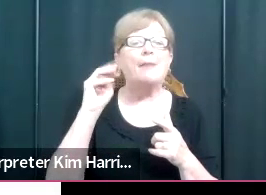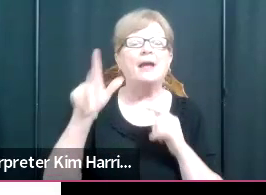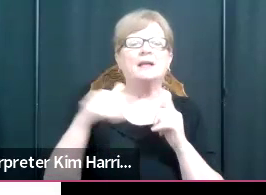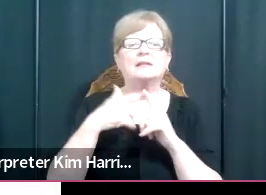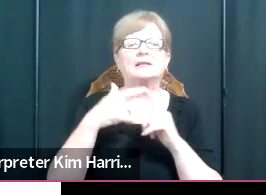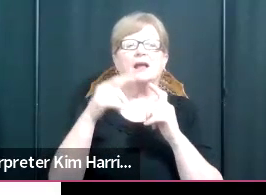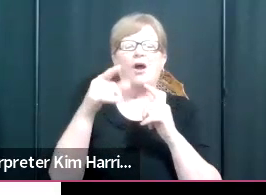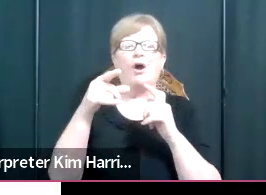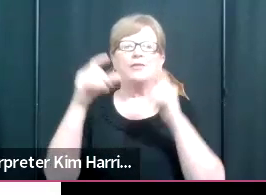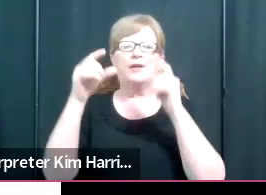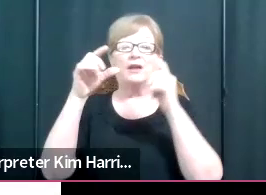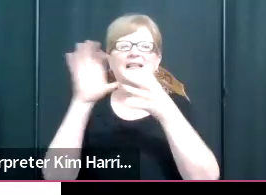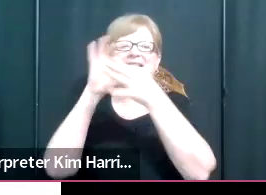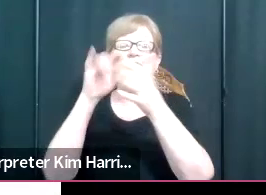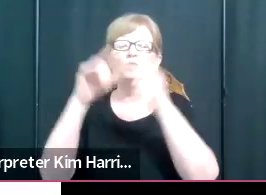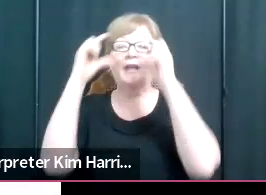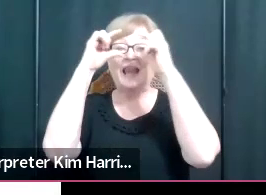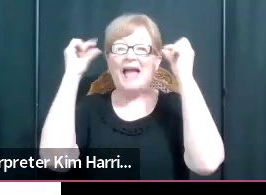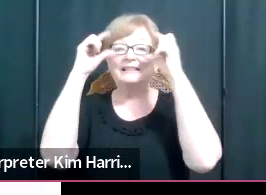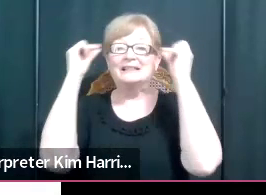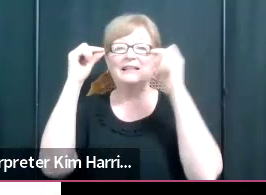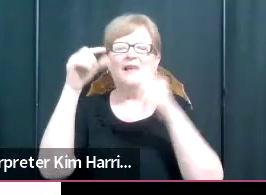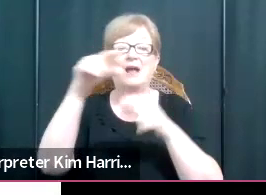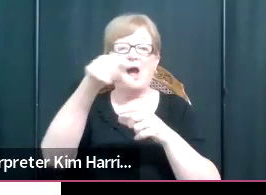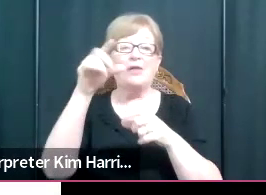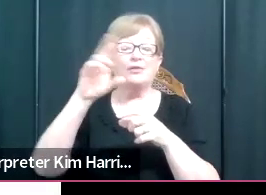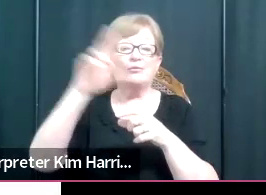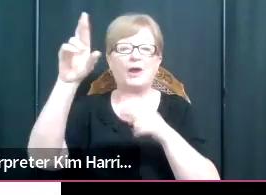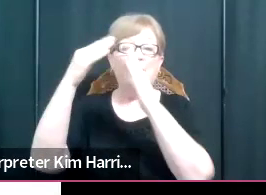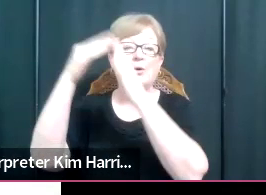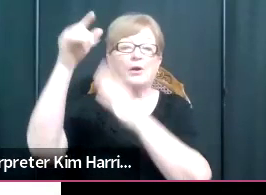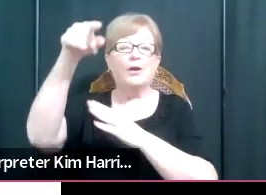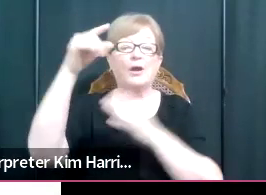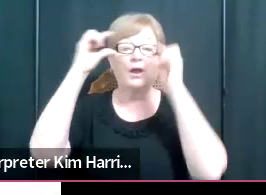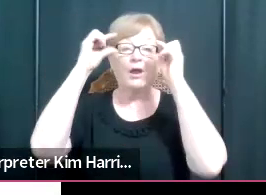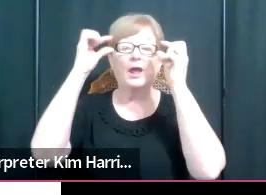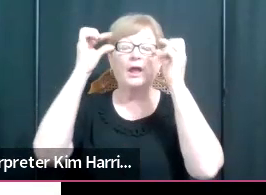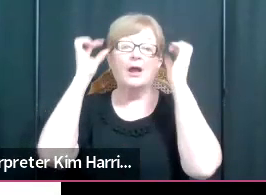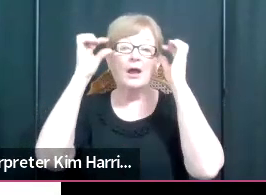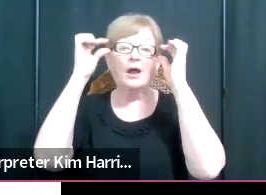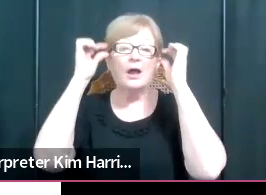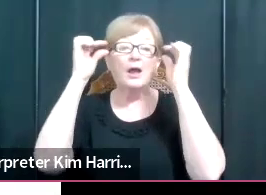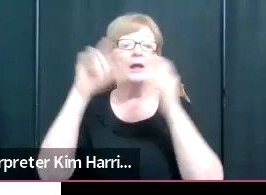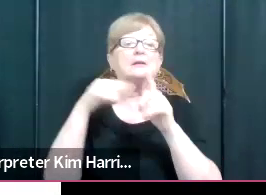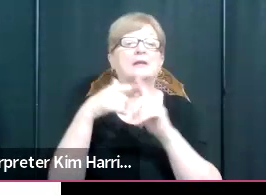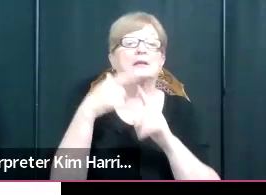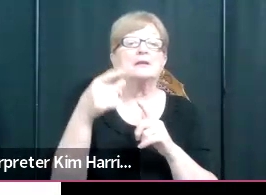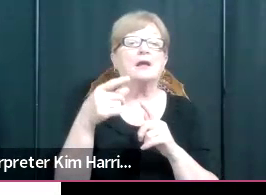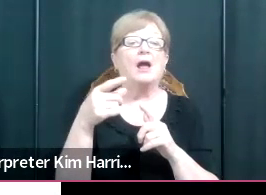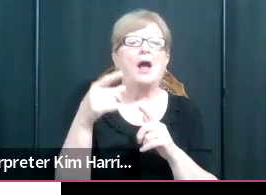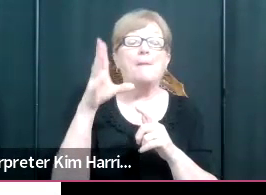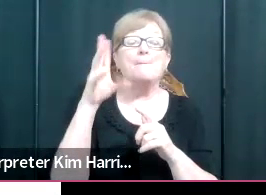up here in the right corner. And this one particularly is called the Orcam My Eye. And it